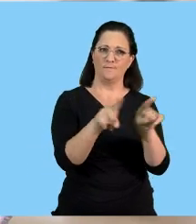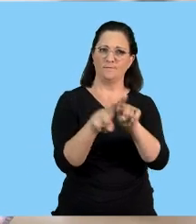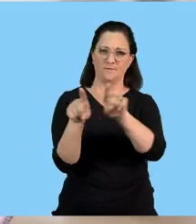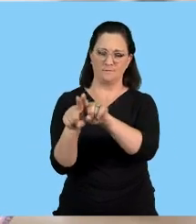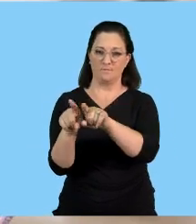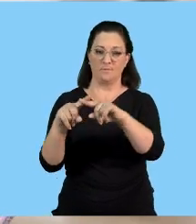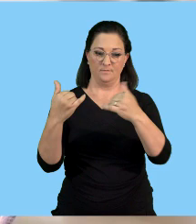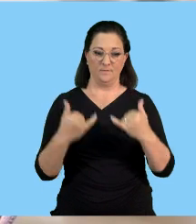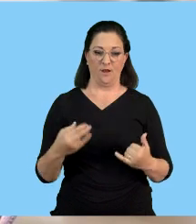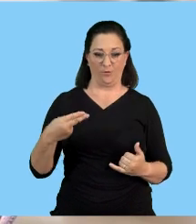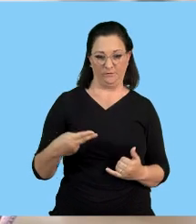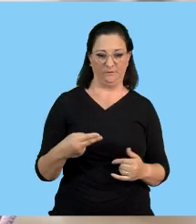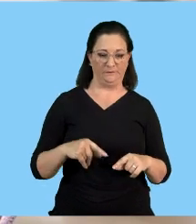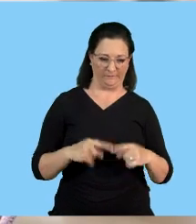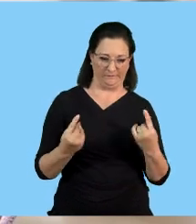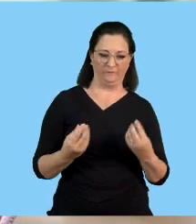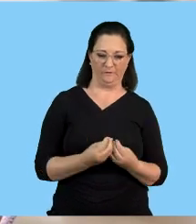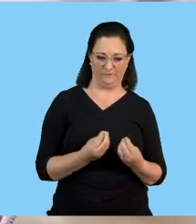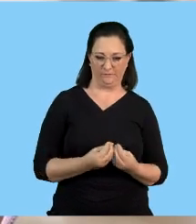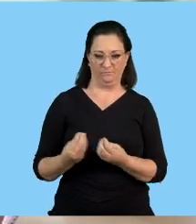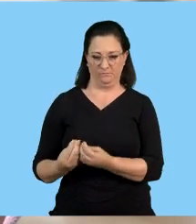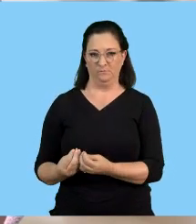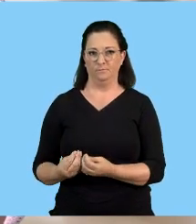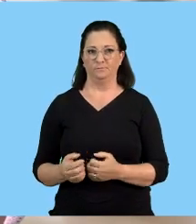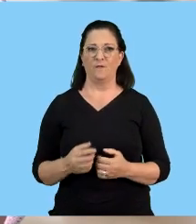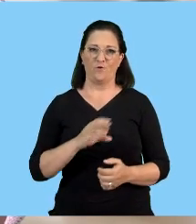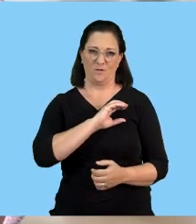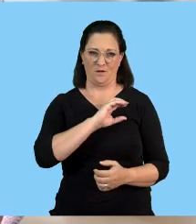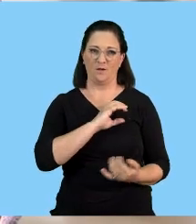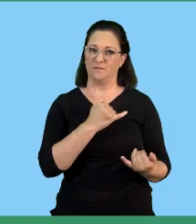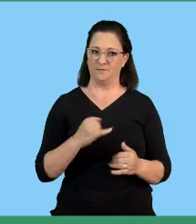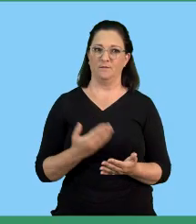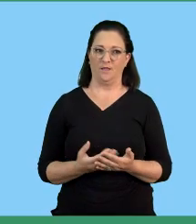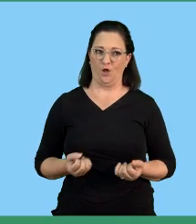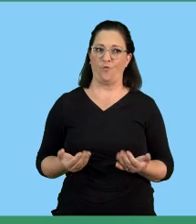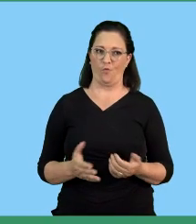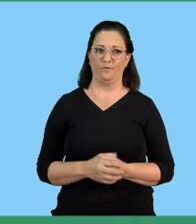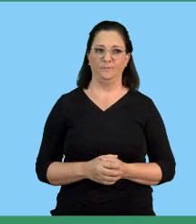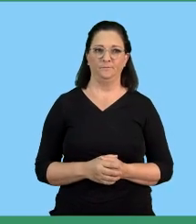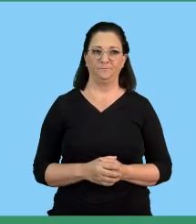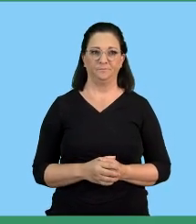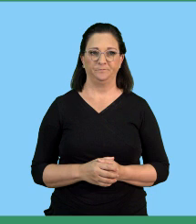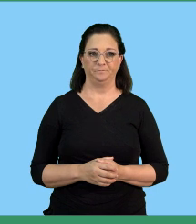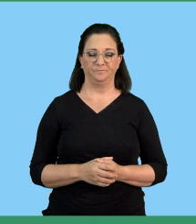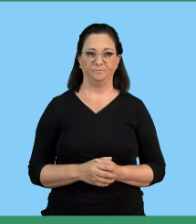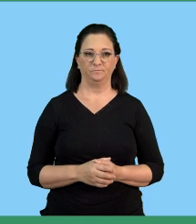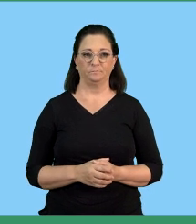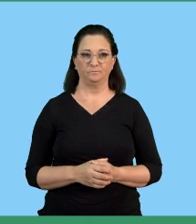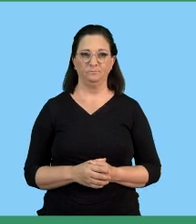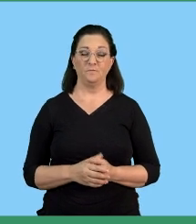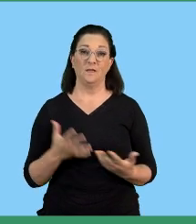you understand. I hope it makes sense. Right, it occurs when, still on horizontal, it occurs when a